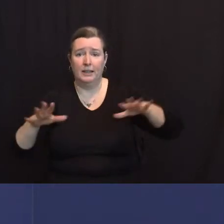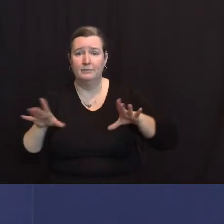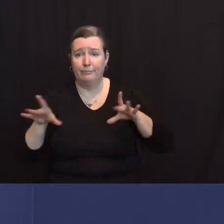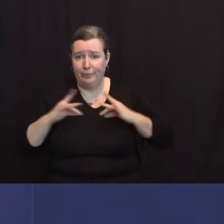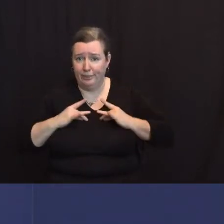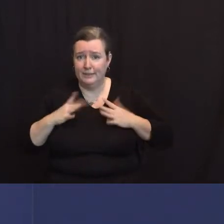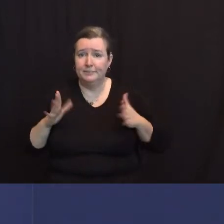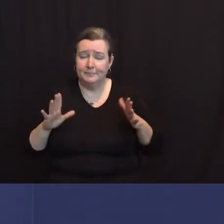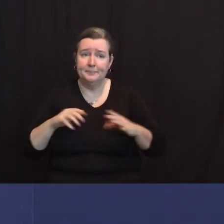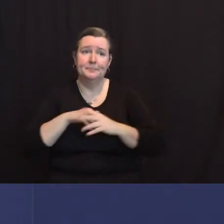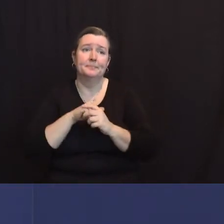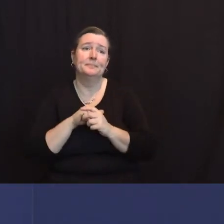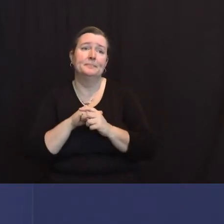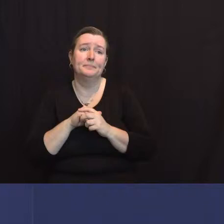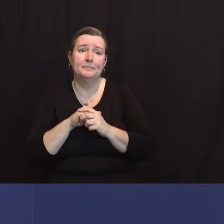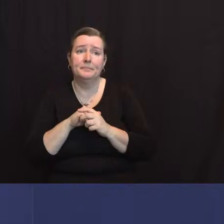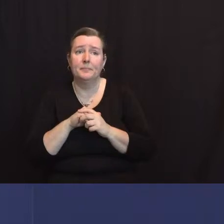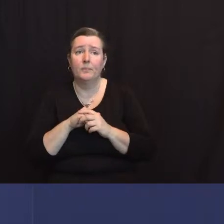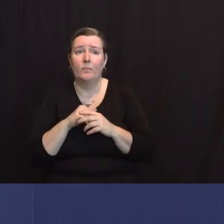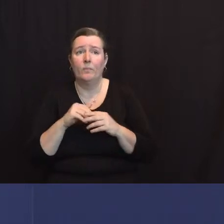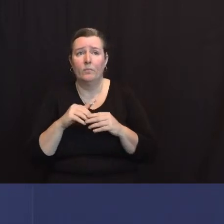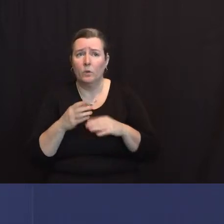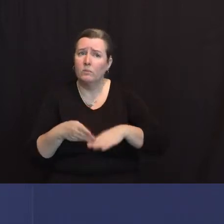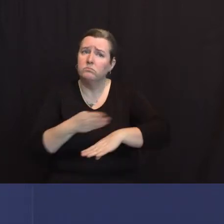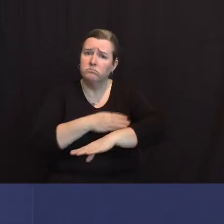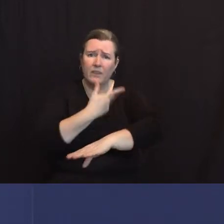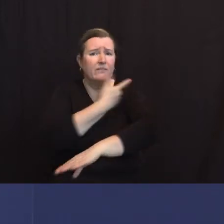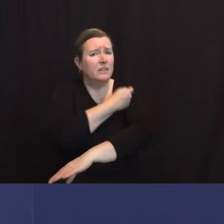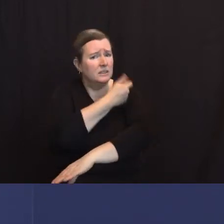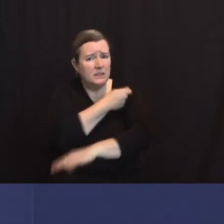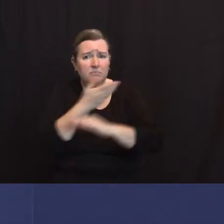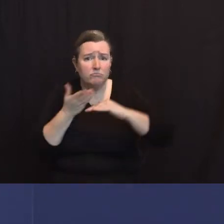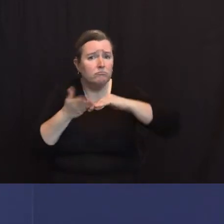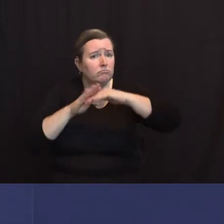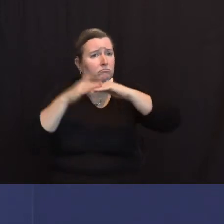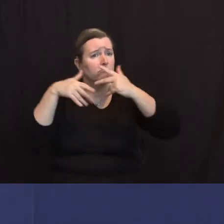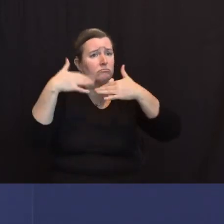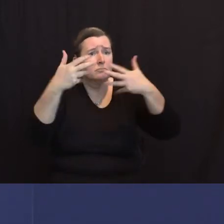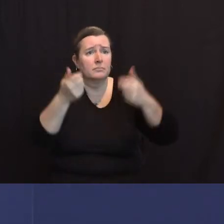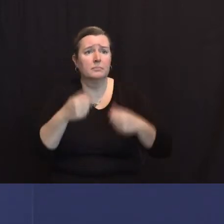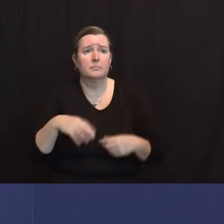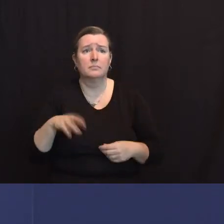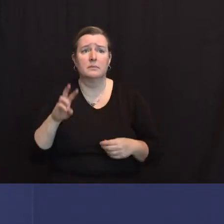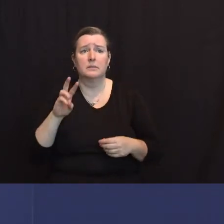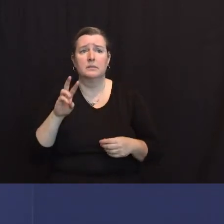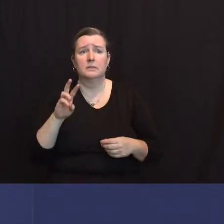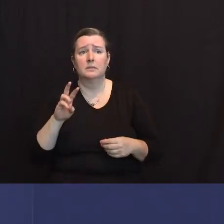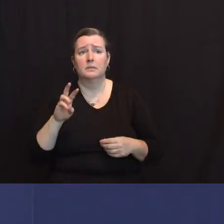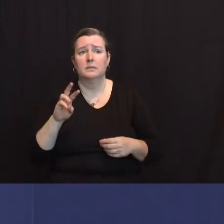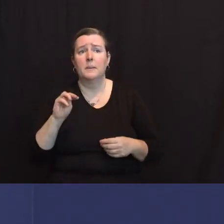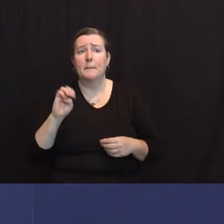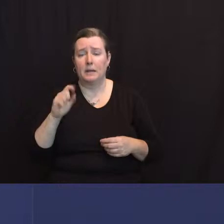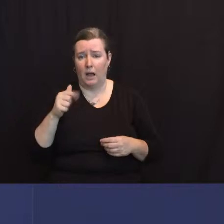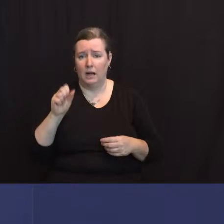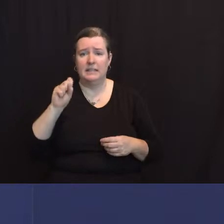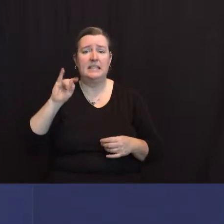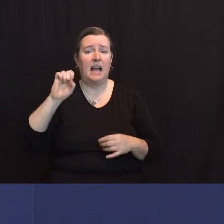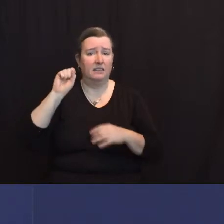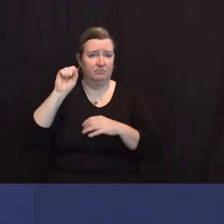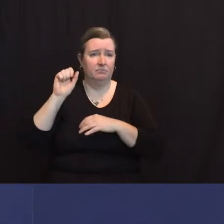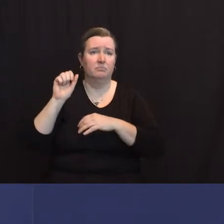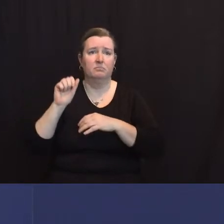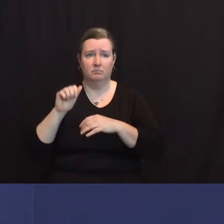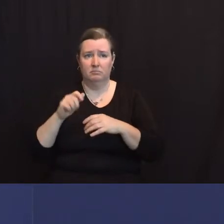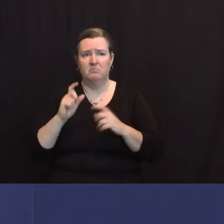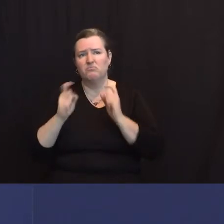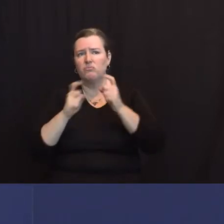in vaccinating eligible groups in our state. The 6 megasites in the state are administering about 20,000 doses daily, and all are